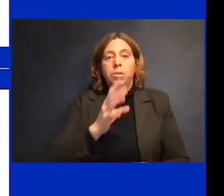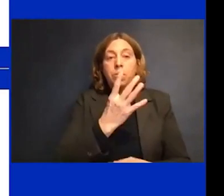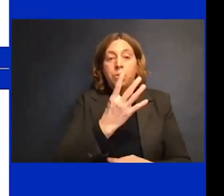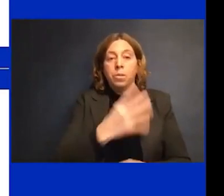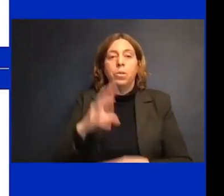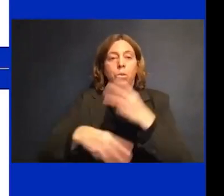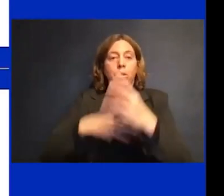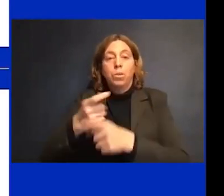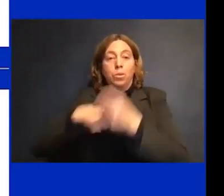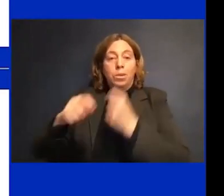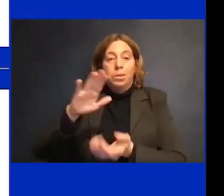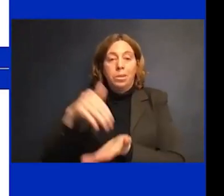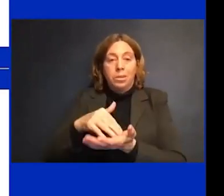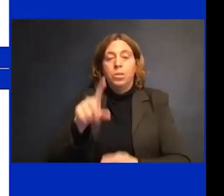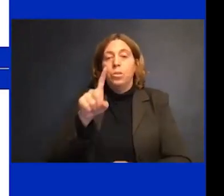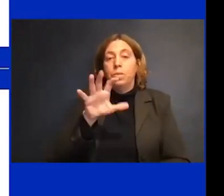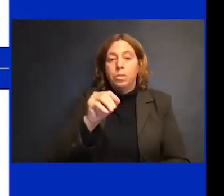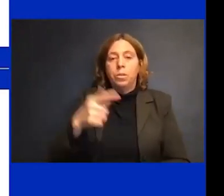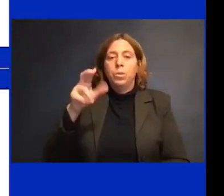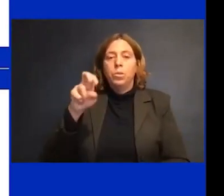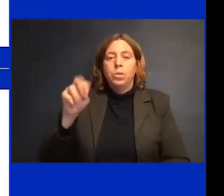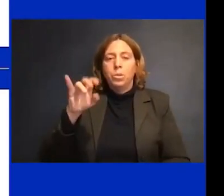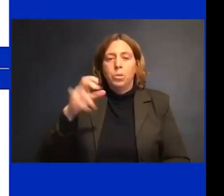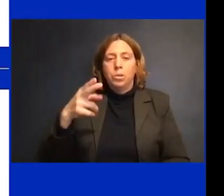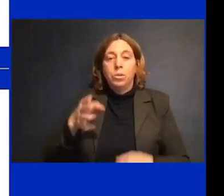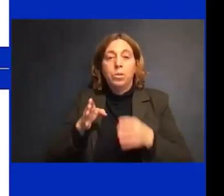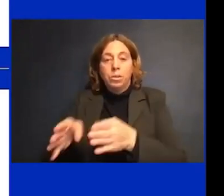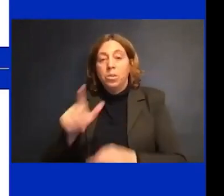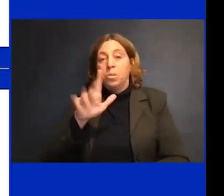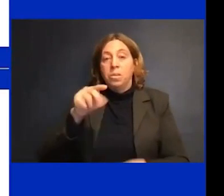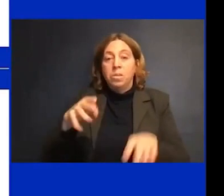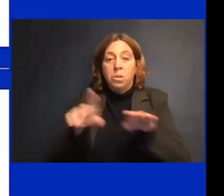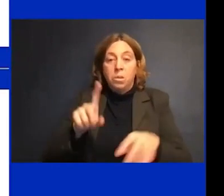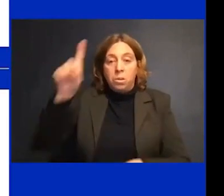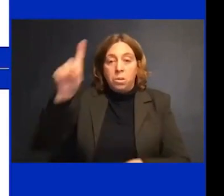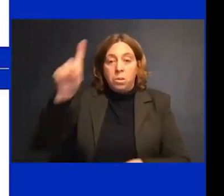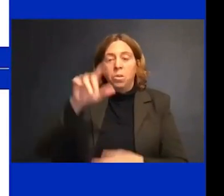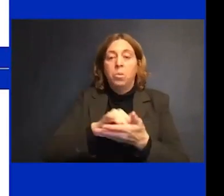Center 150 Greenwich Street, 25th floor, New York, New York zip code